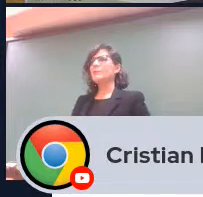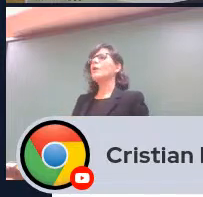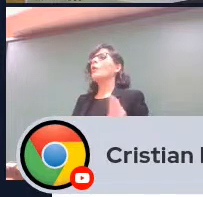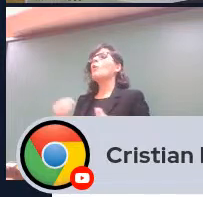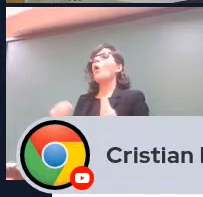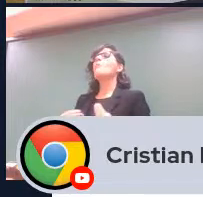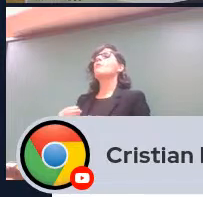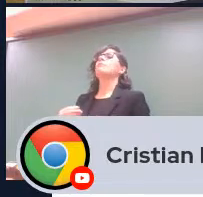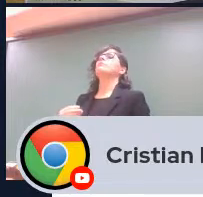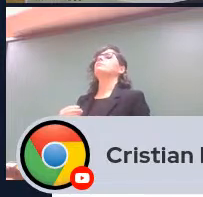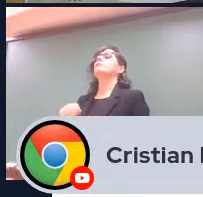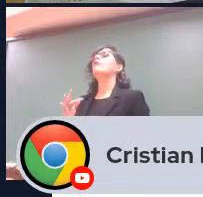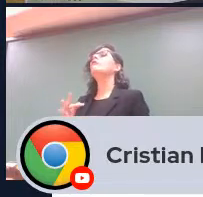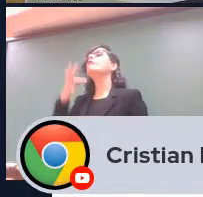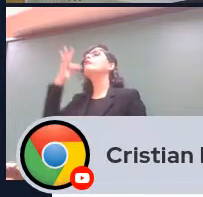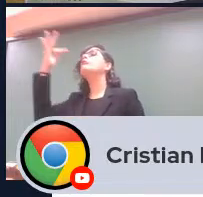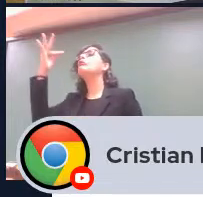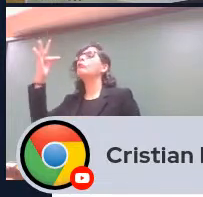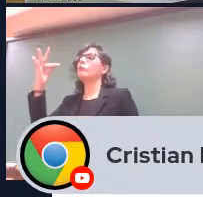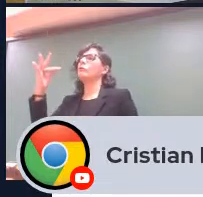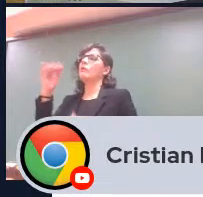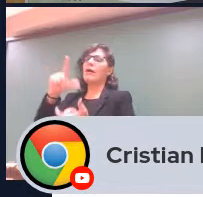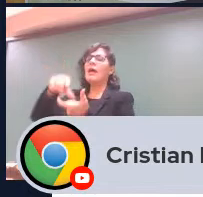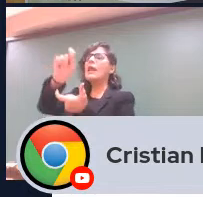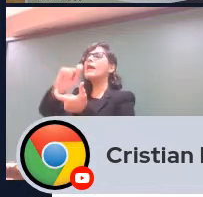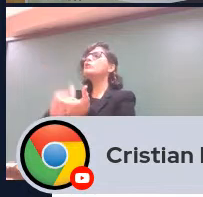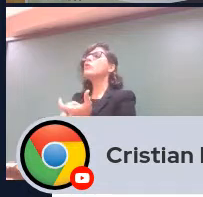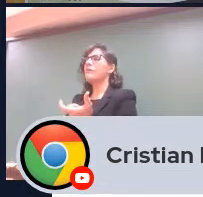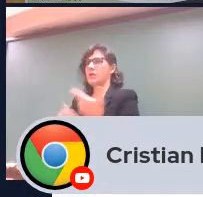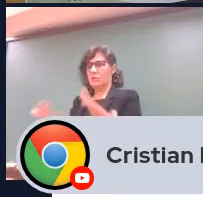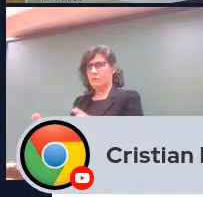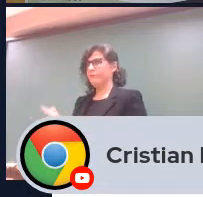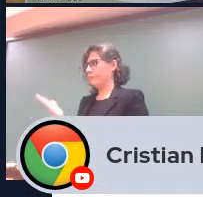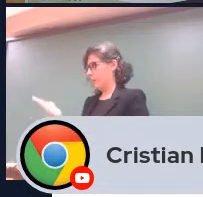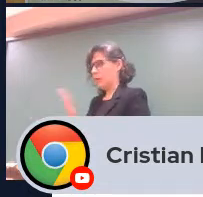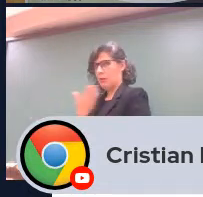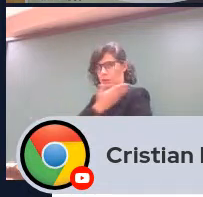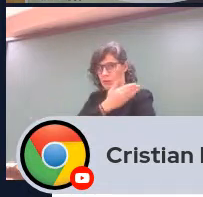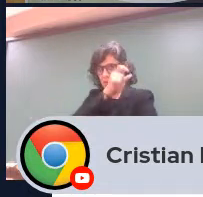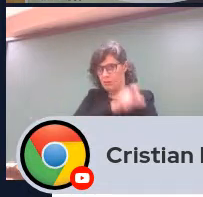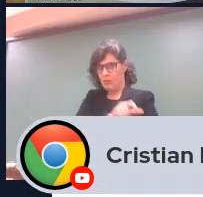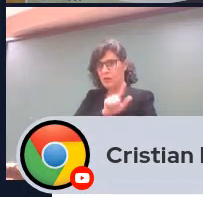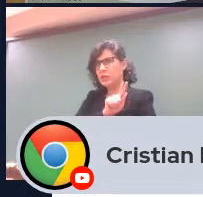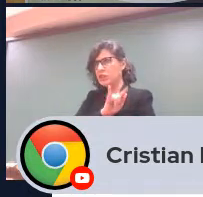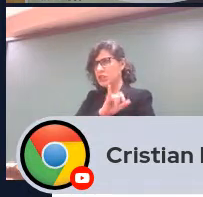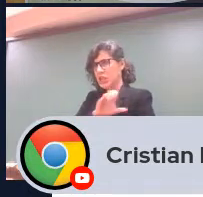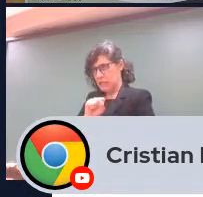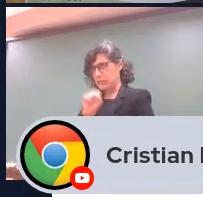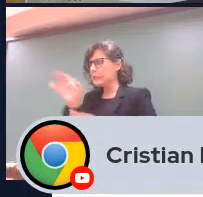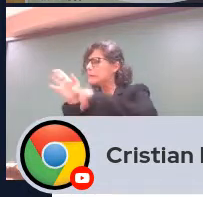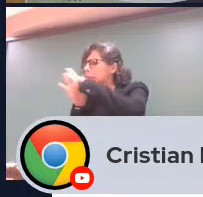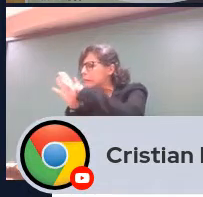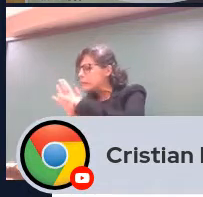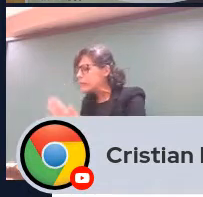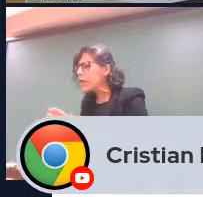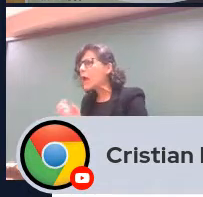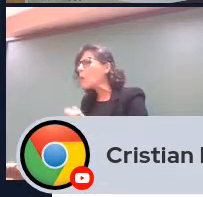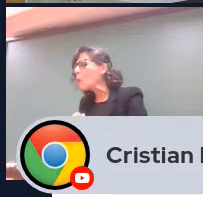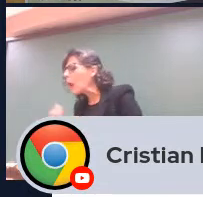futuro dessa disciplina, o professor Gilles investigou quando que